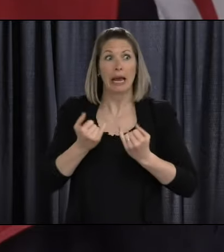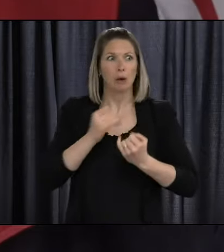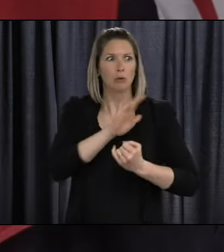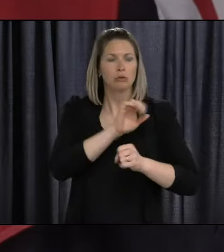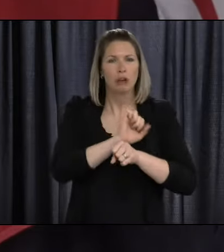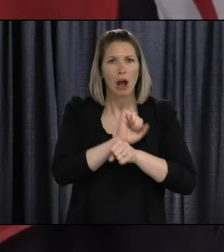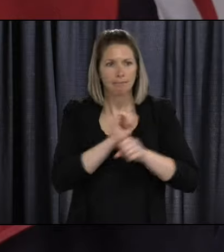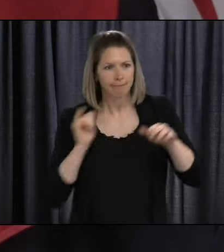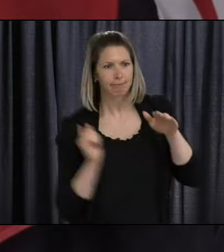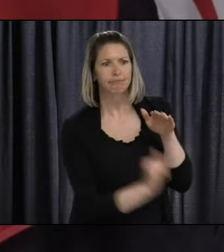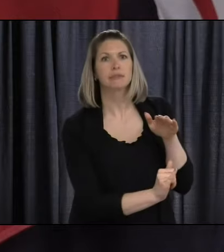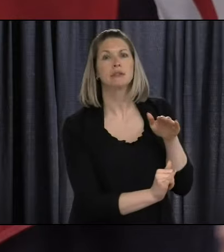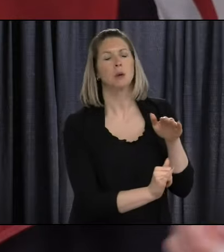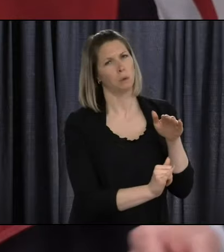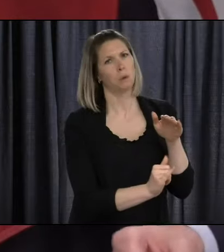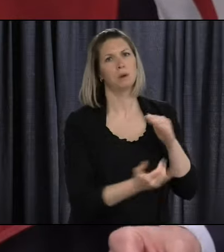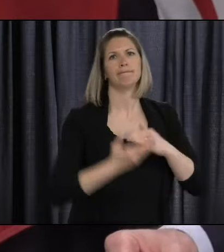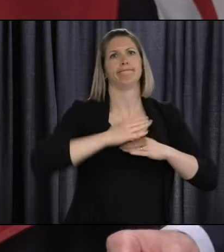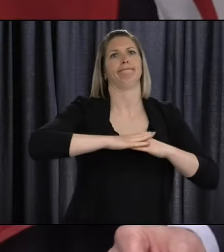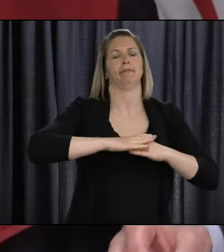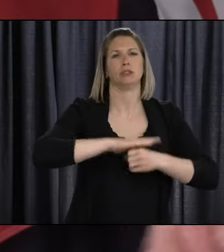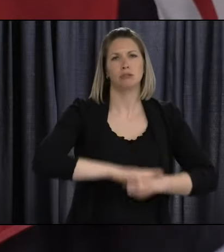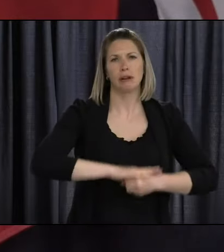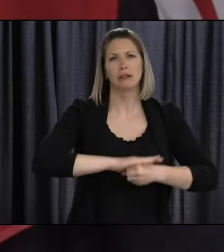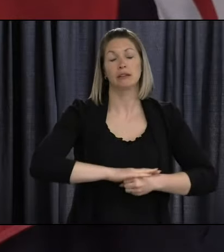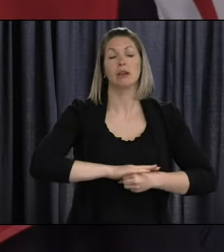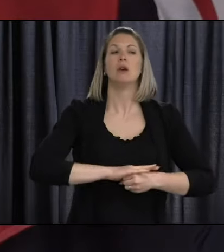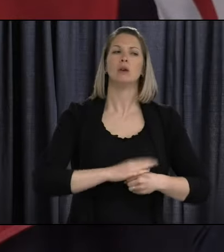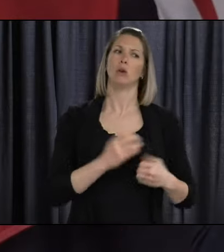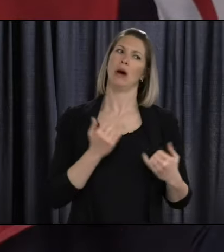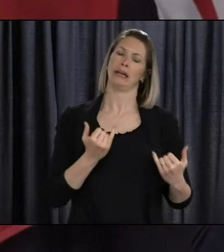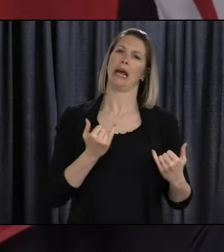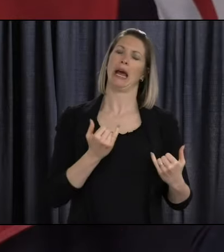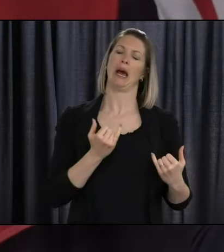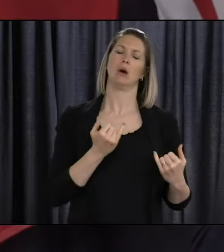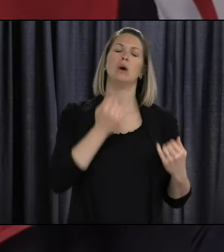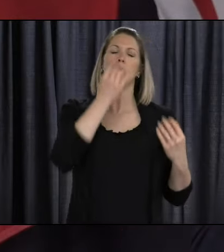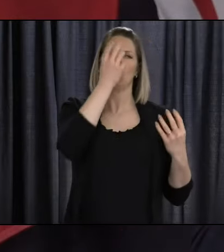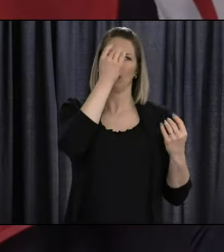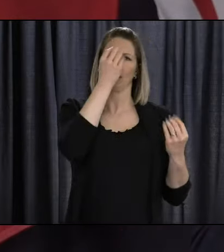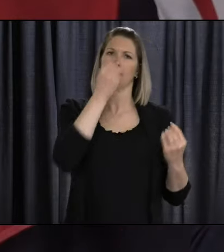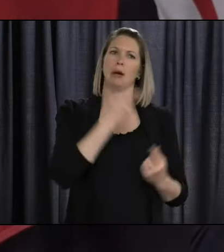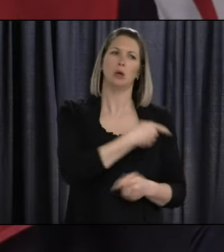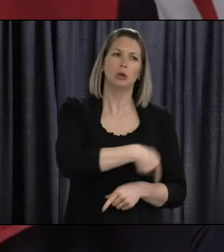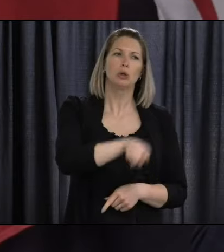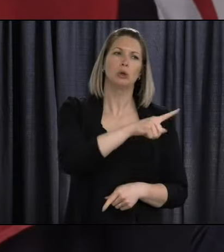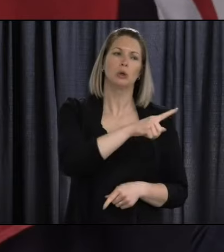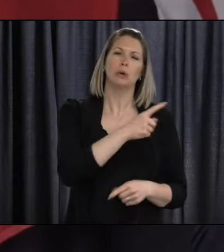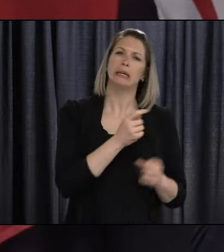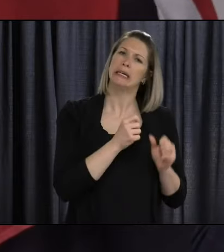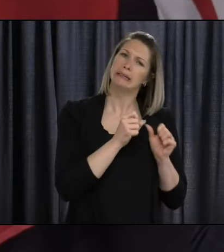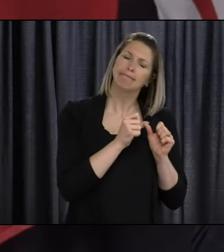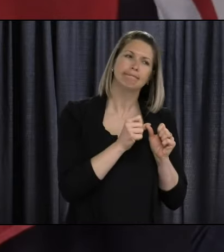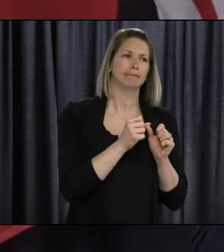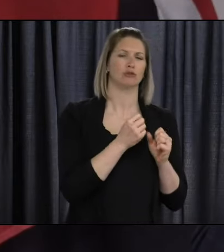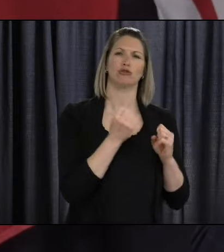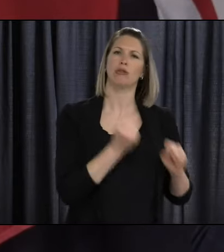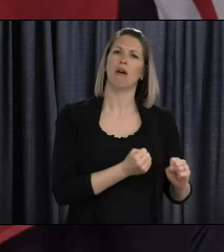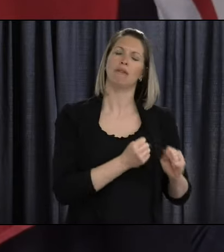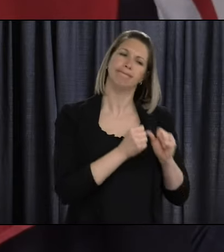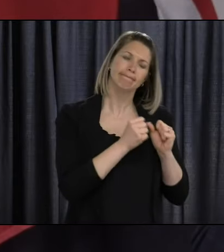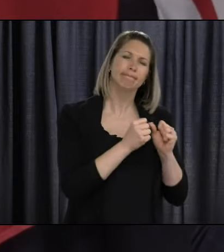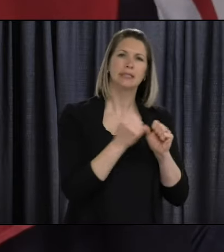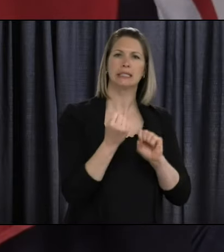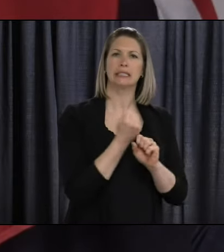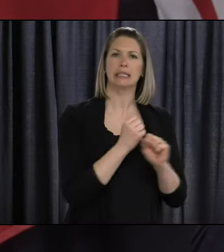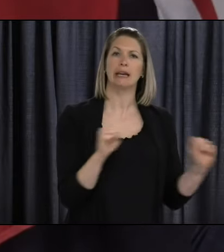to protect yourself, your coworkers, and your family. So we indeed are thinking about you. We do know that the additional stress